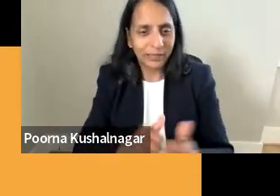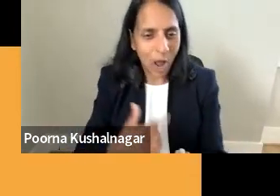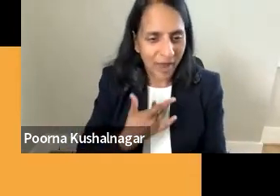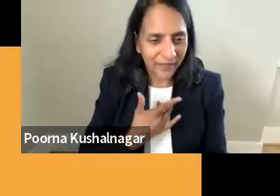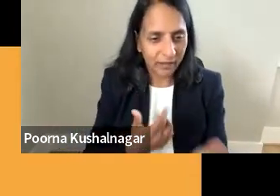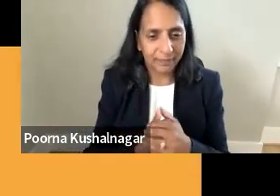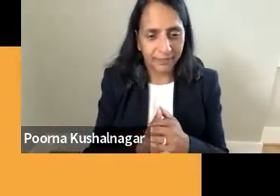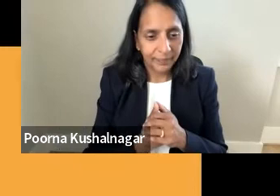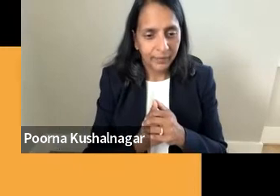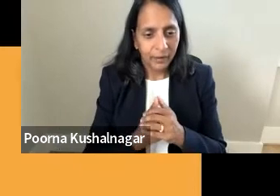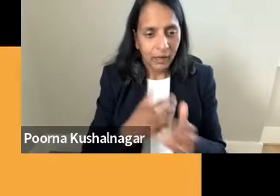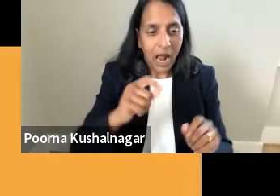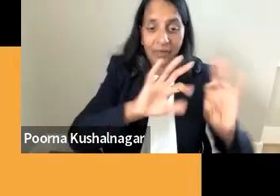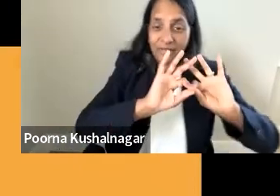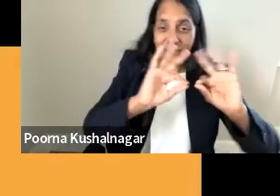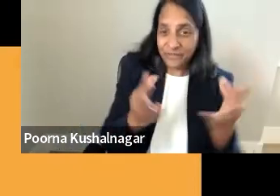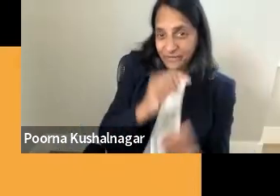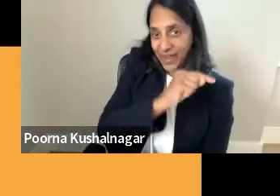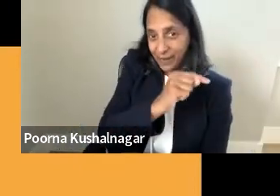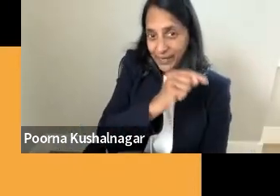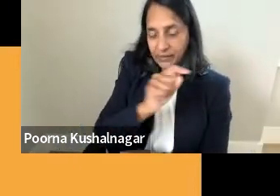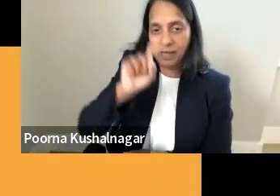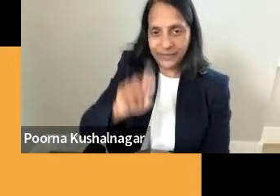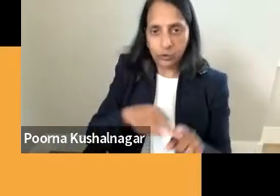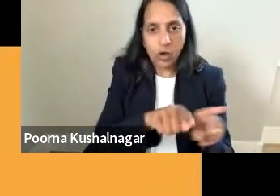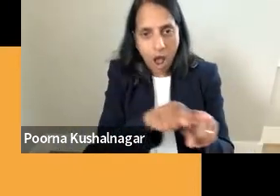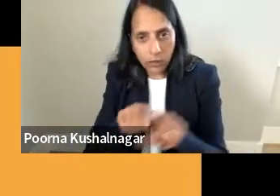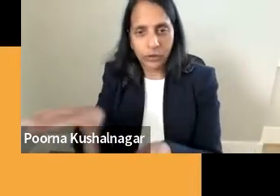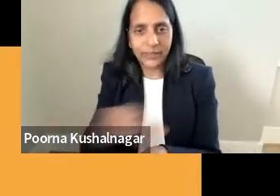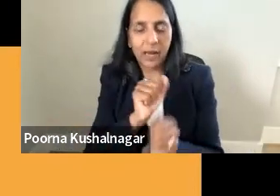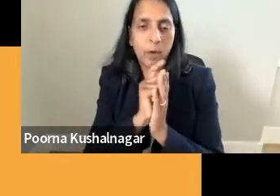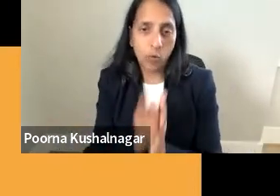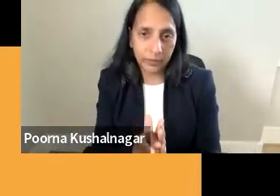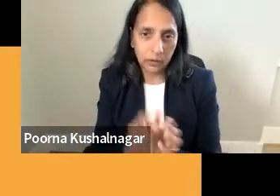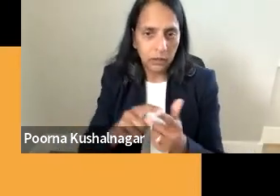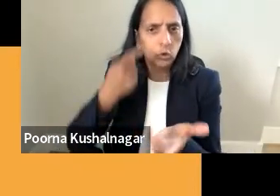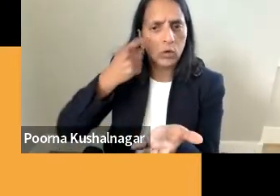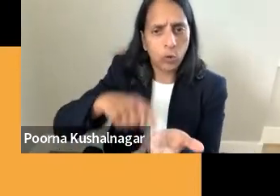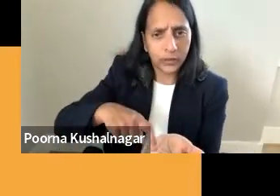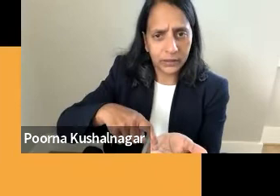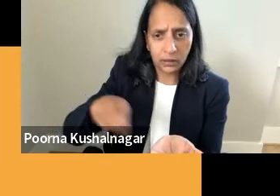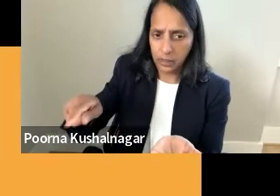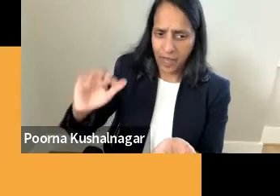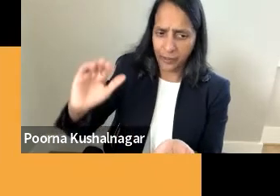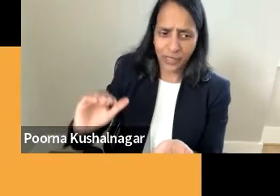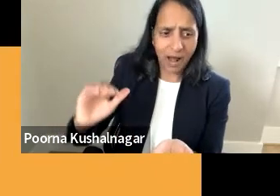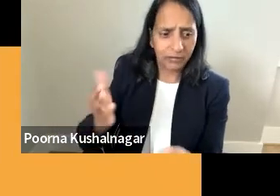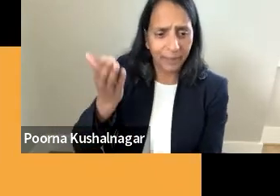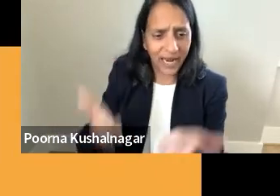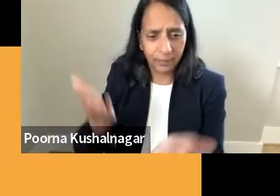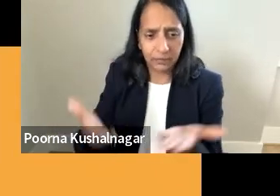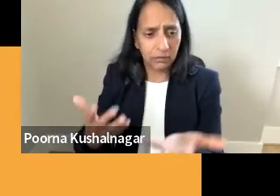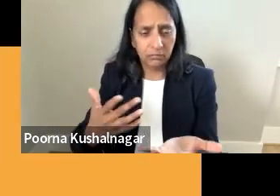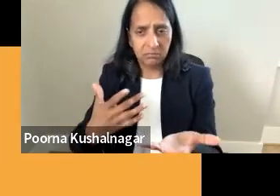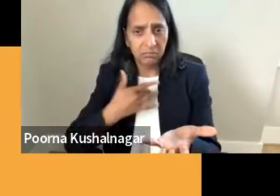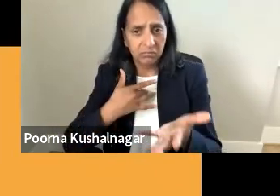and understand and express how they feel when conversing with their family. The family also needs to take a moment to notice